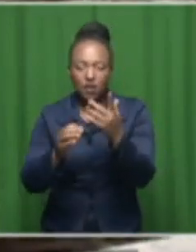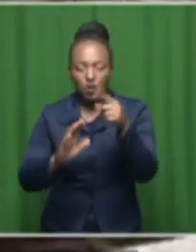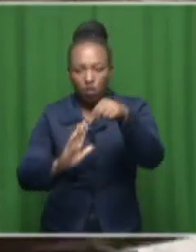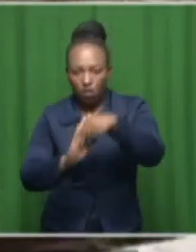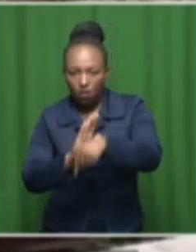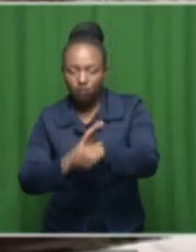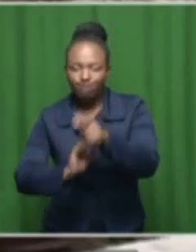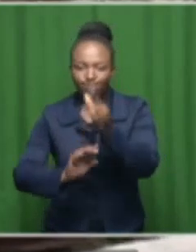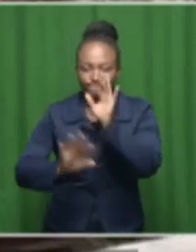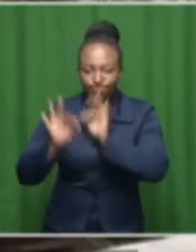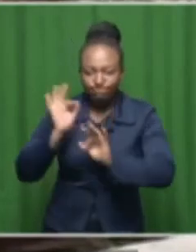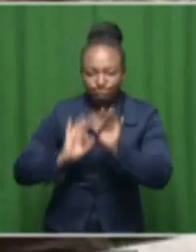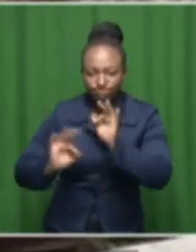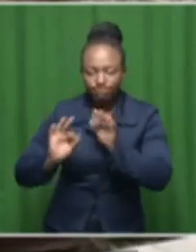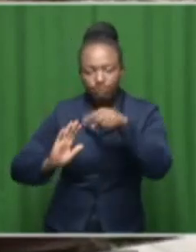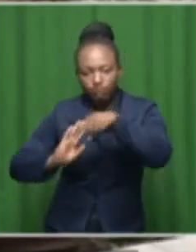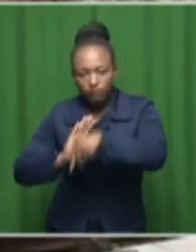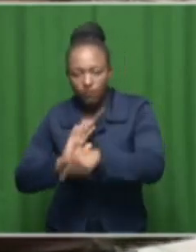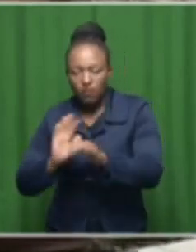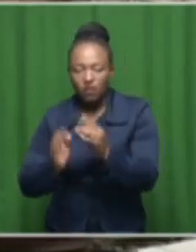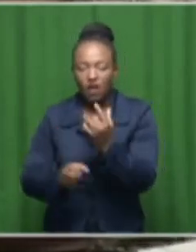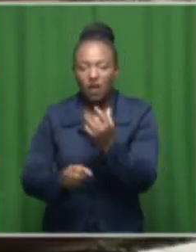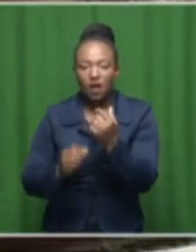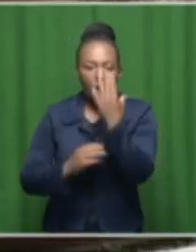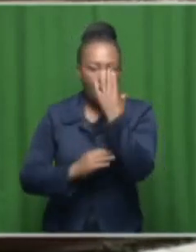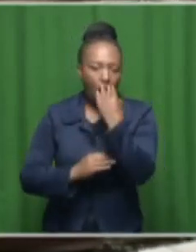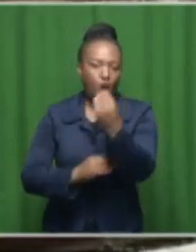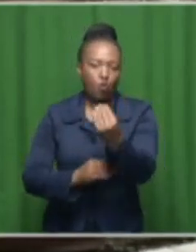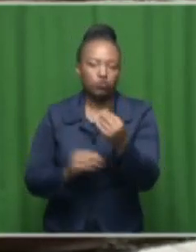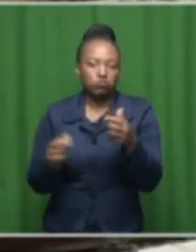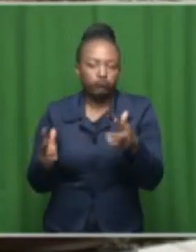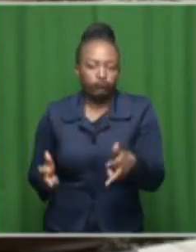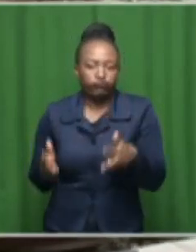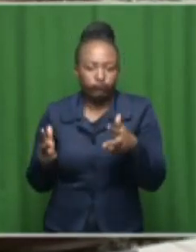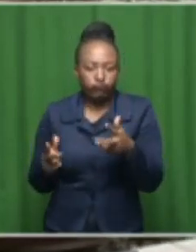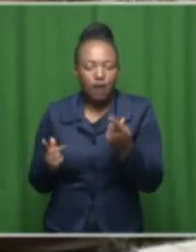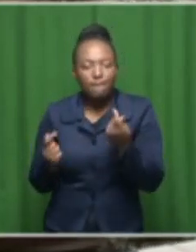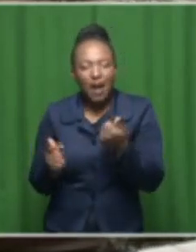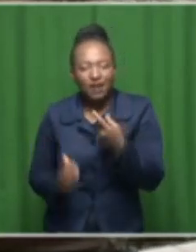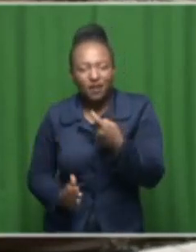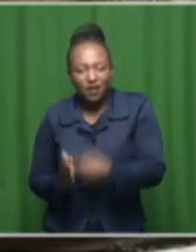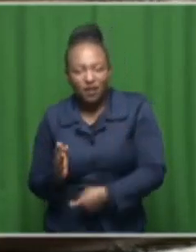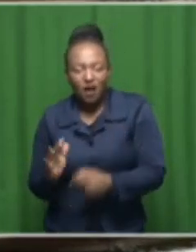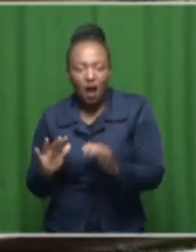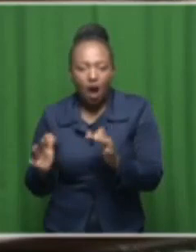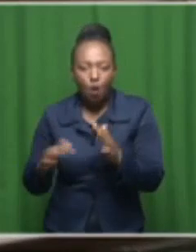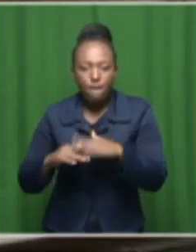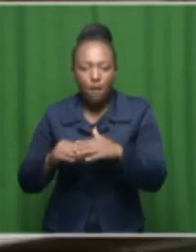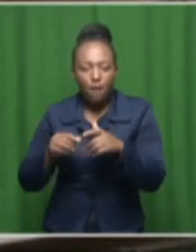of the niggly stuff around the Gautrain, the cost, the expansion, all of